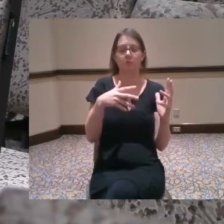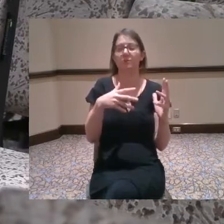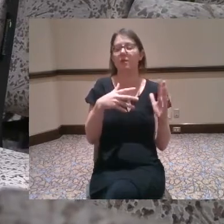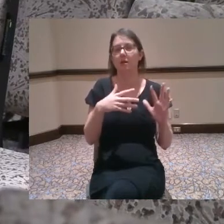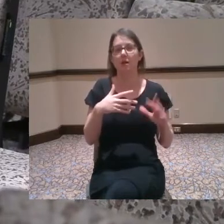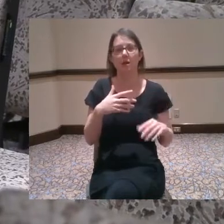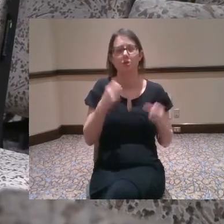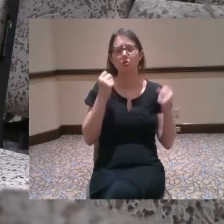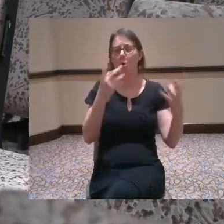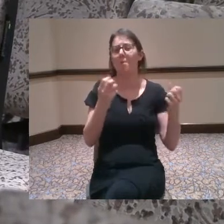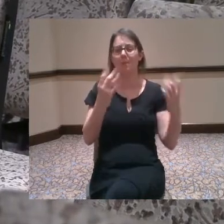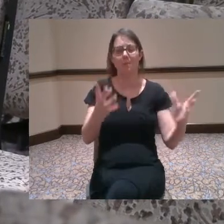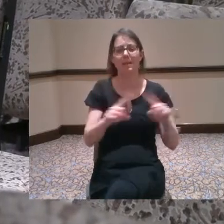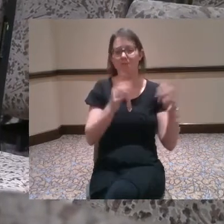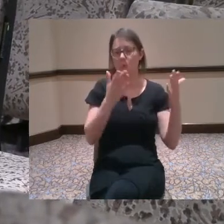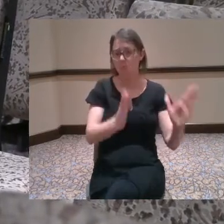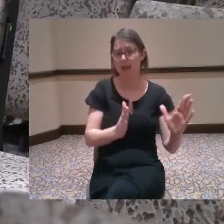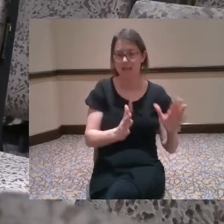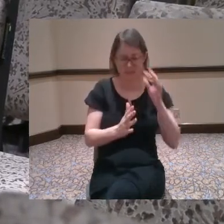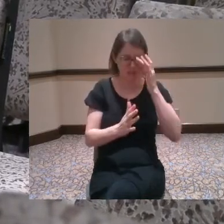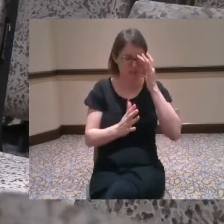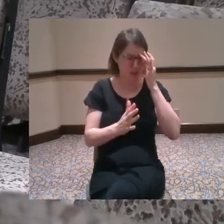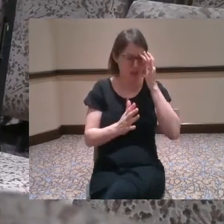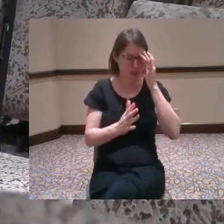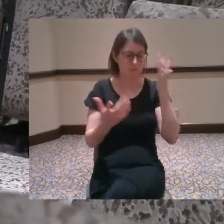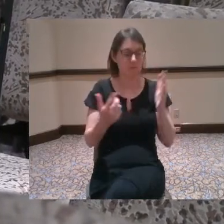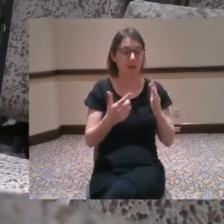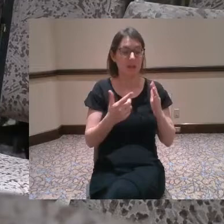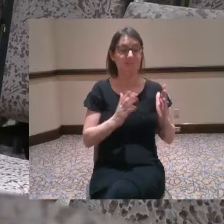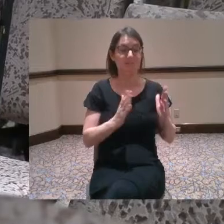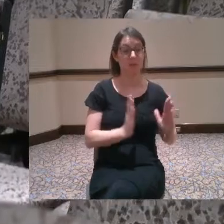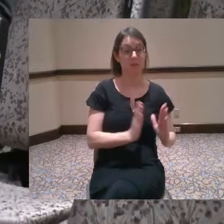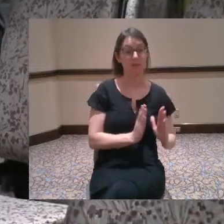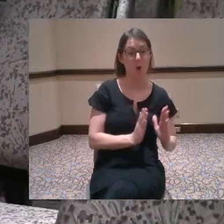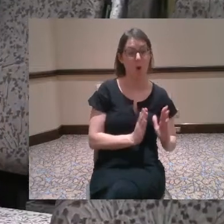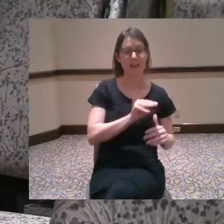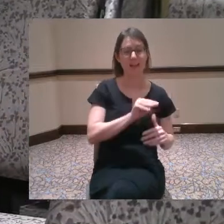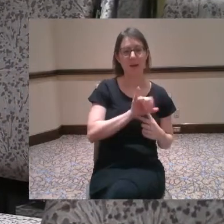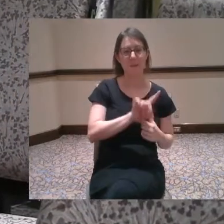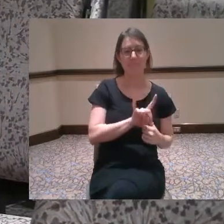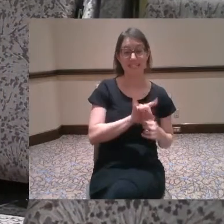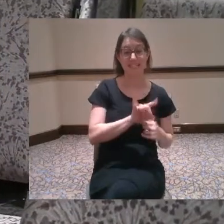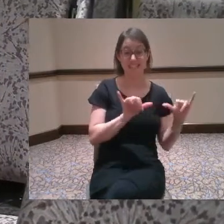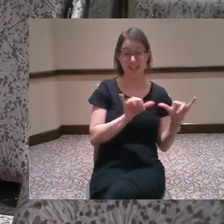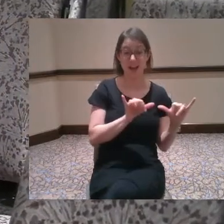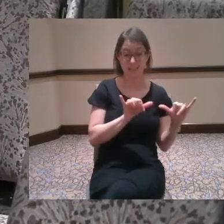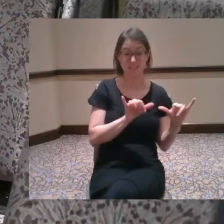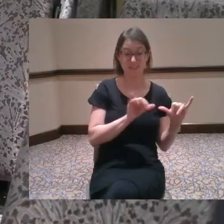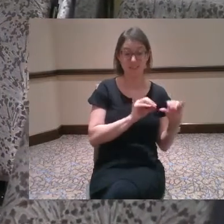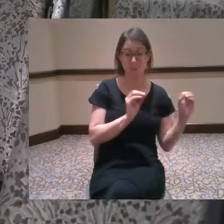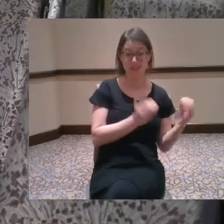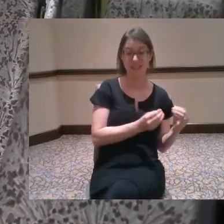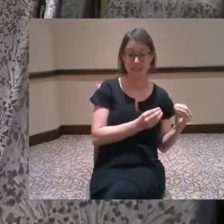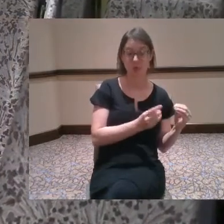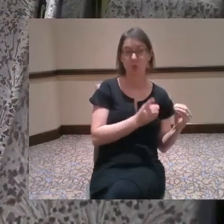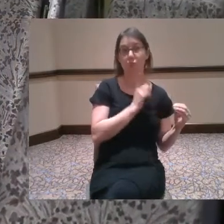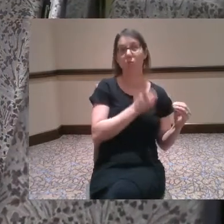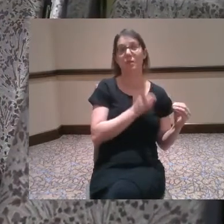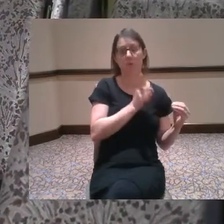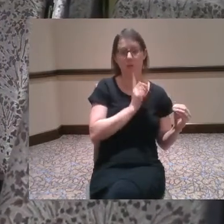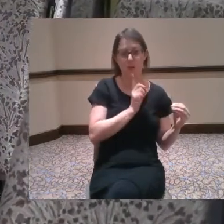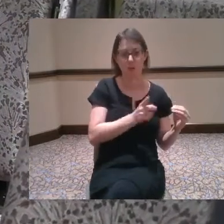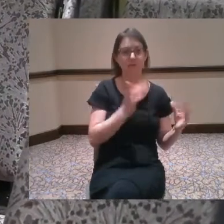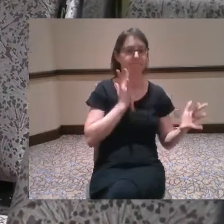kinds of ways, especially largely for like small and mid-size organizations, especially